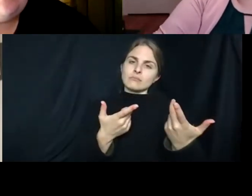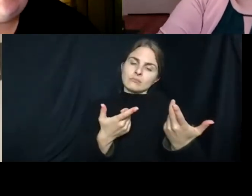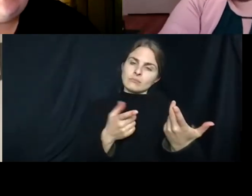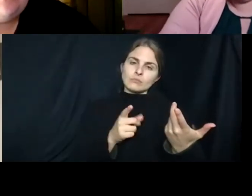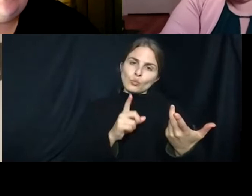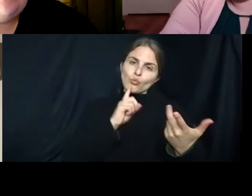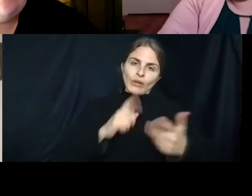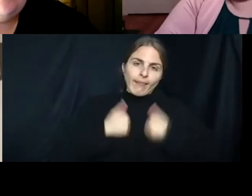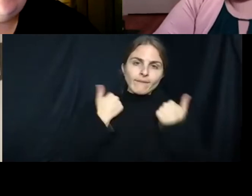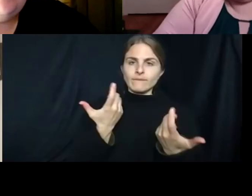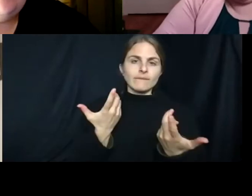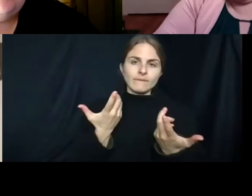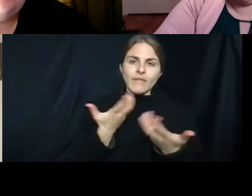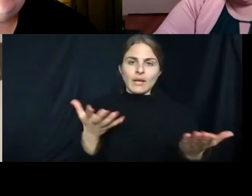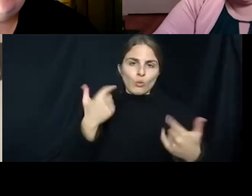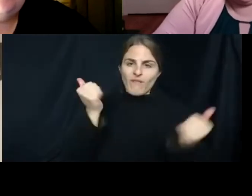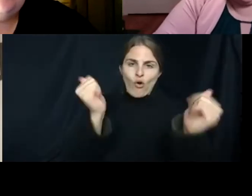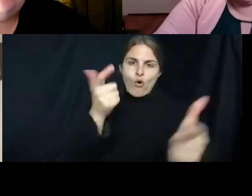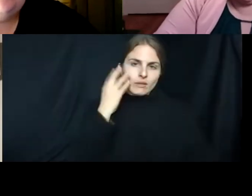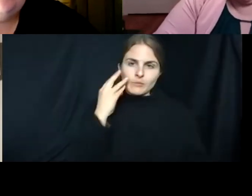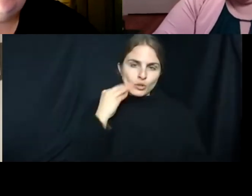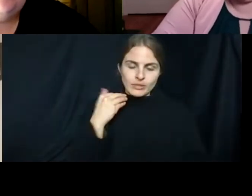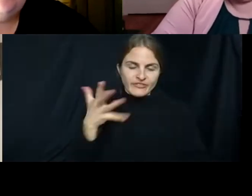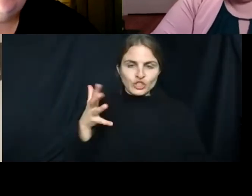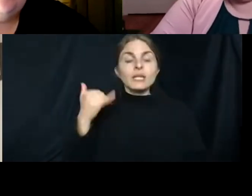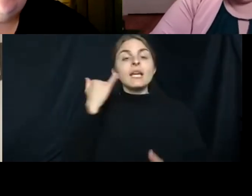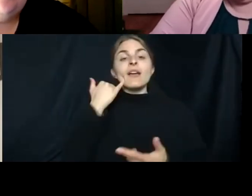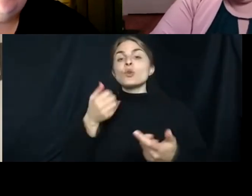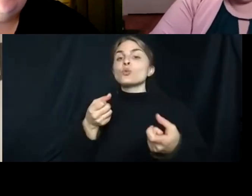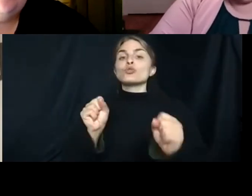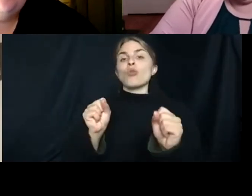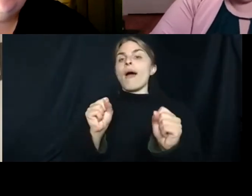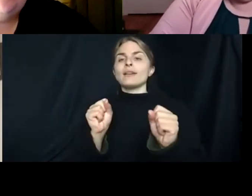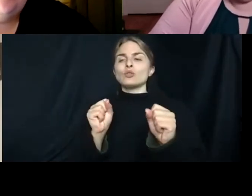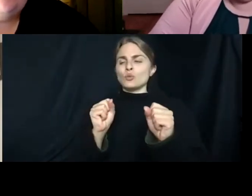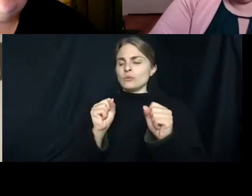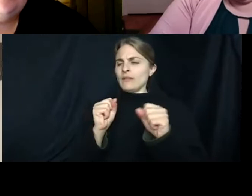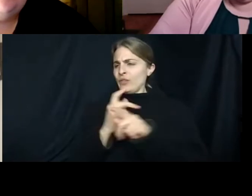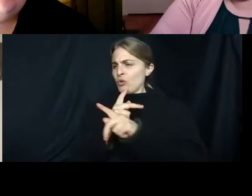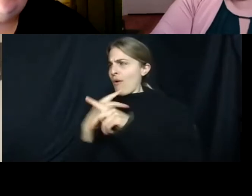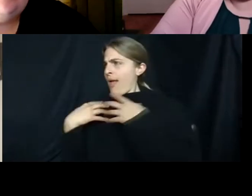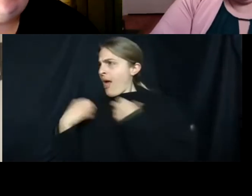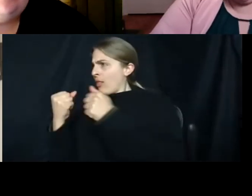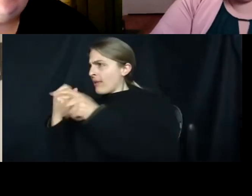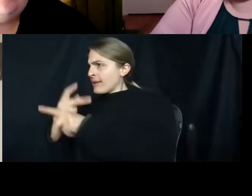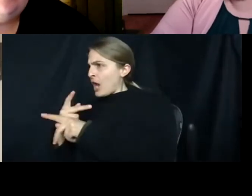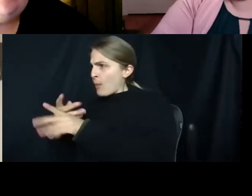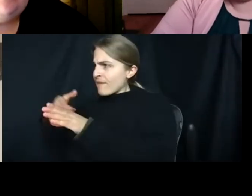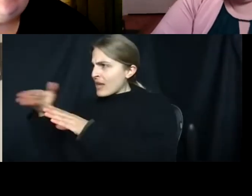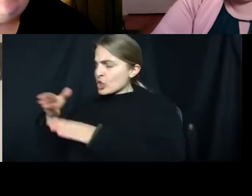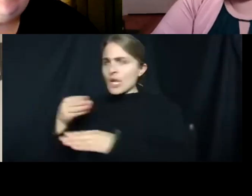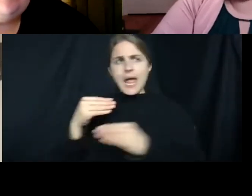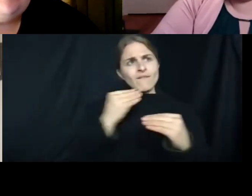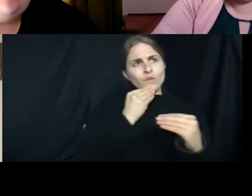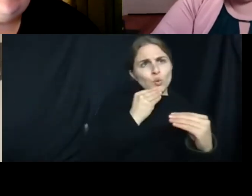all experienced, that, you know, if you try to sort of bridge this gap between healthcare professionals and food justice